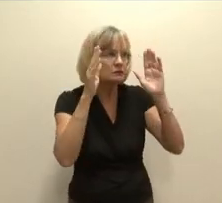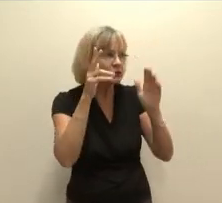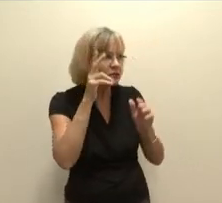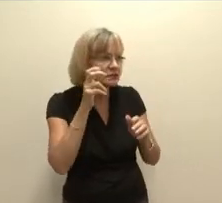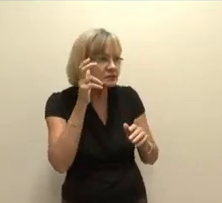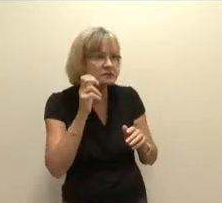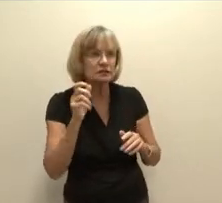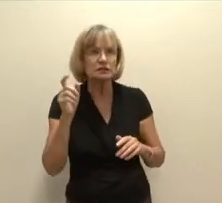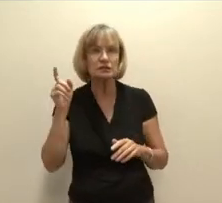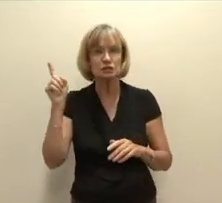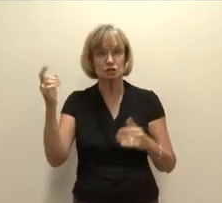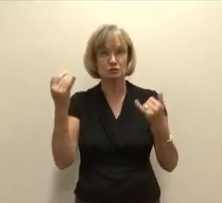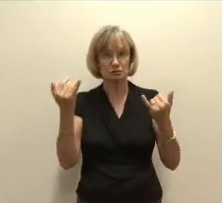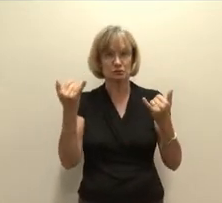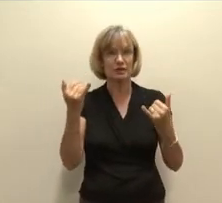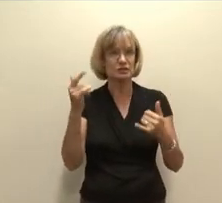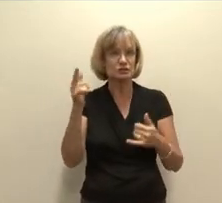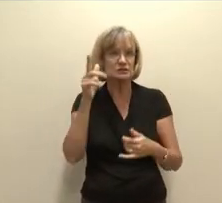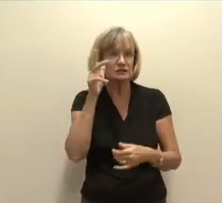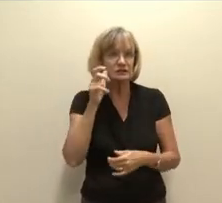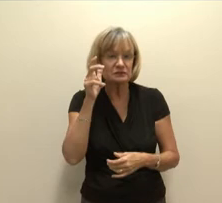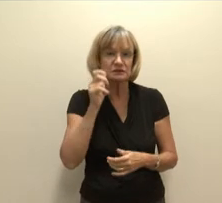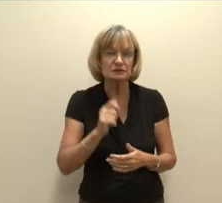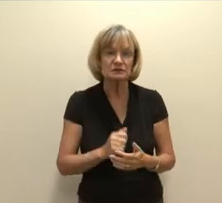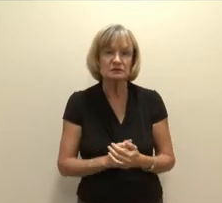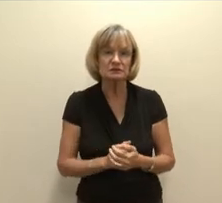And she's listening tonight.